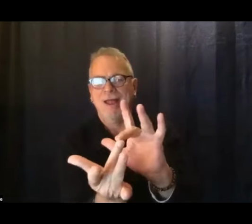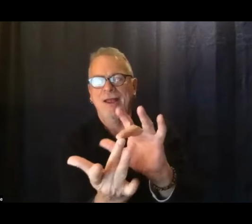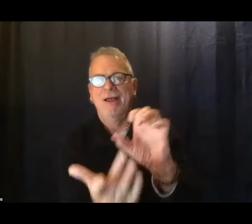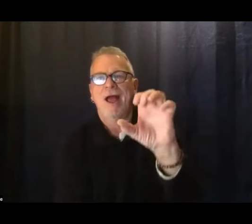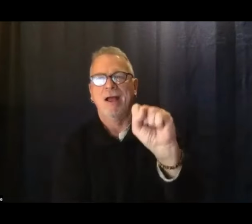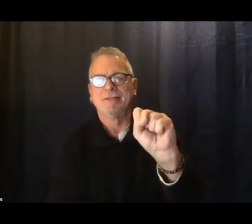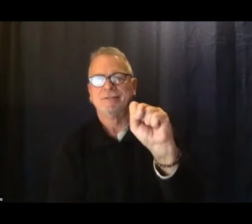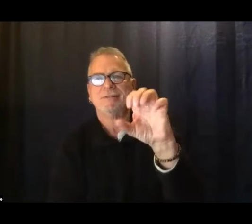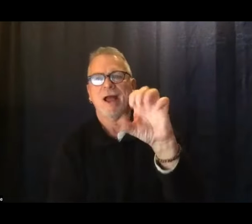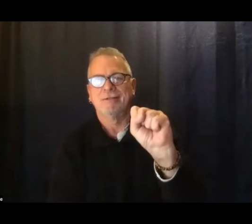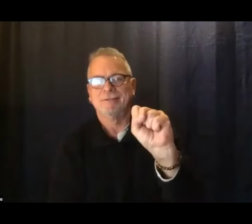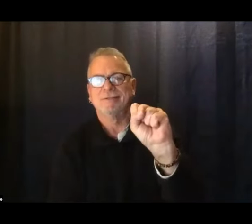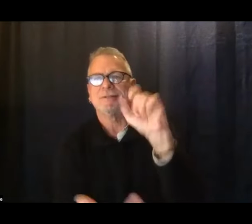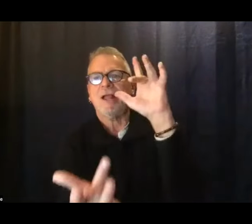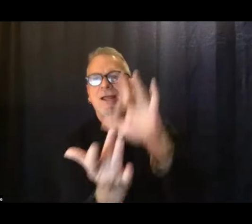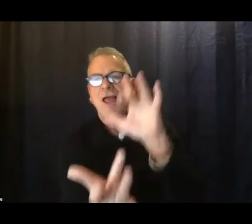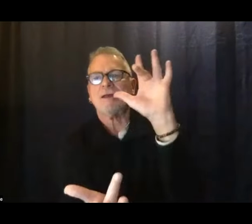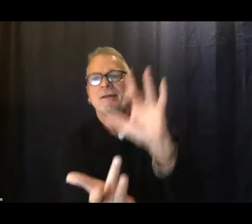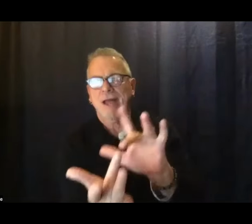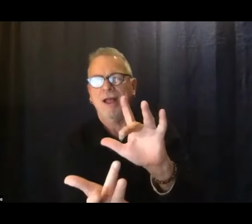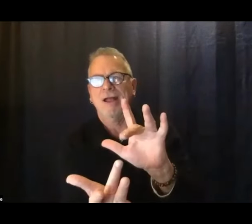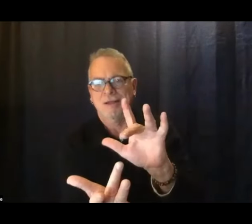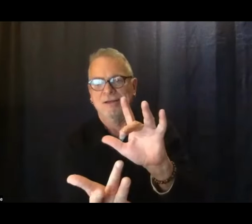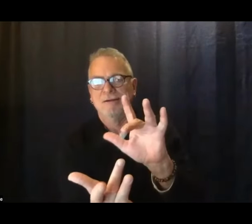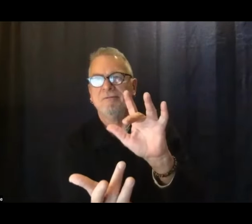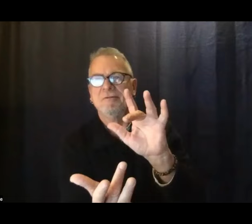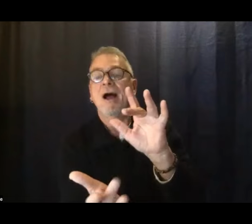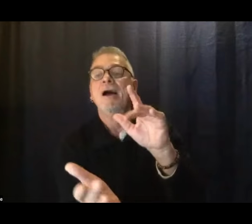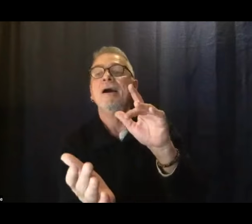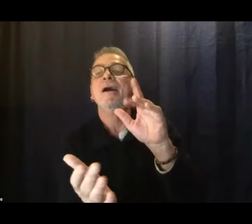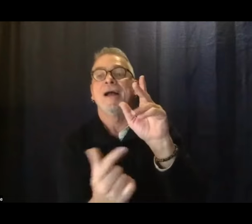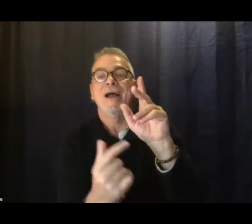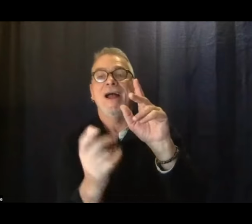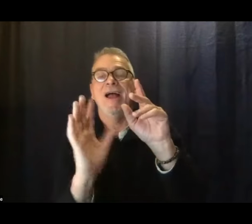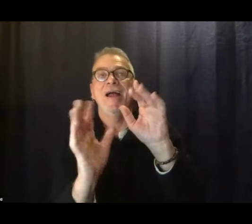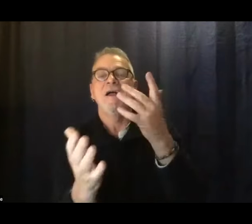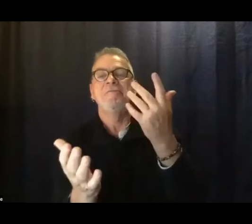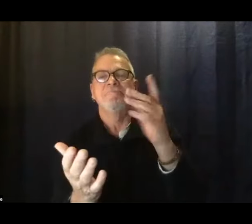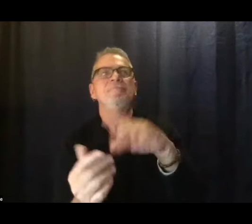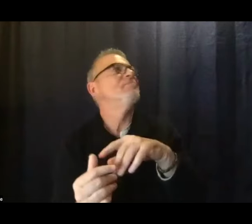the T, right? So that's that double contact or double tap, SS. That's one method.